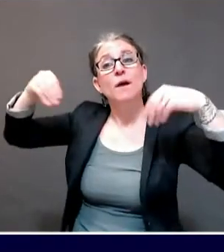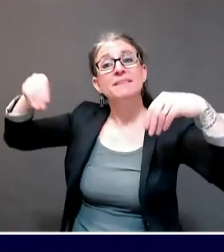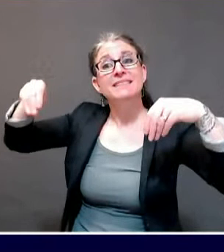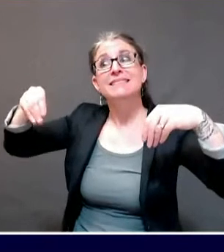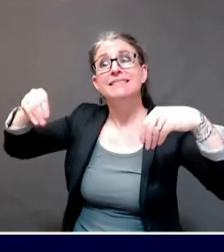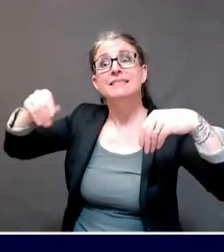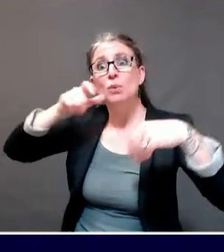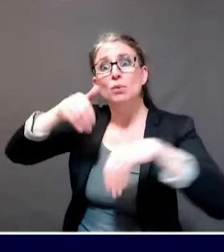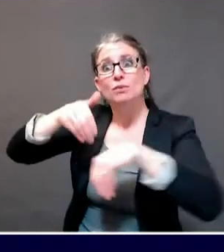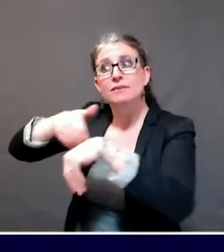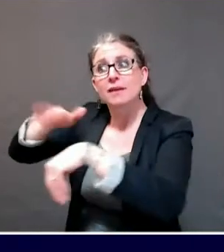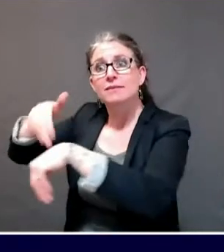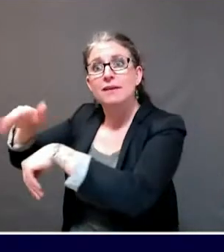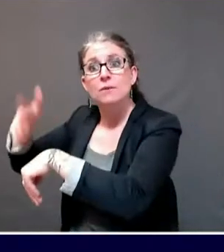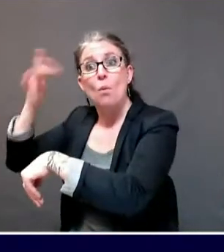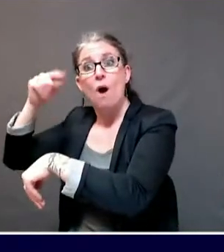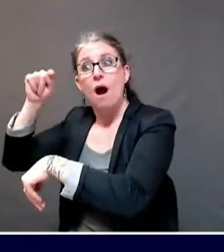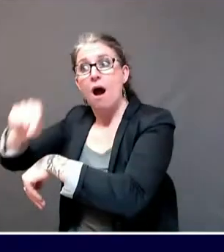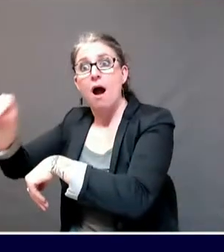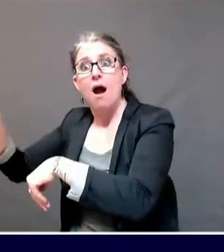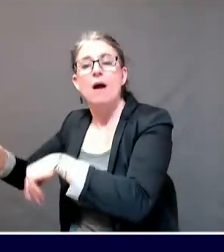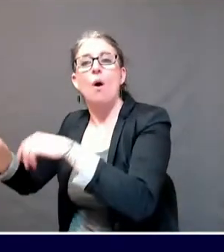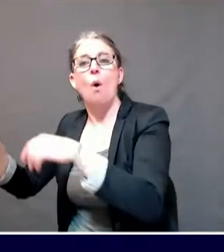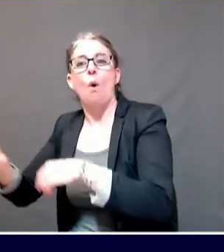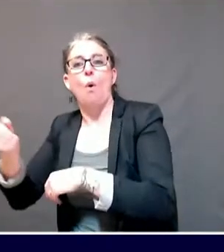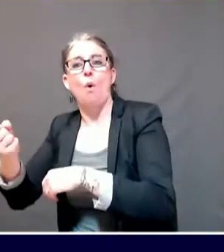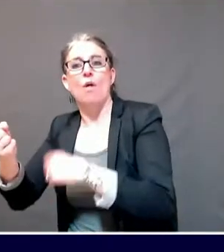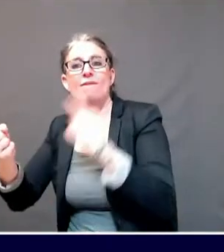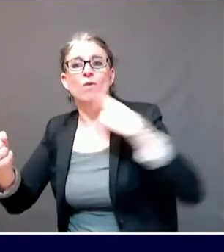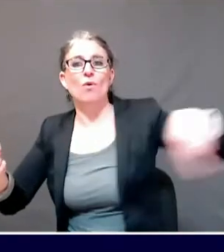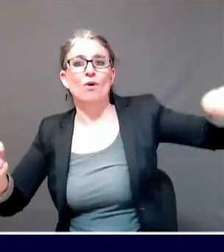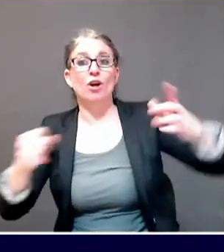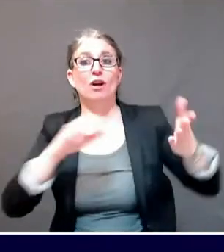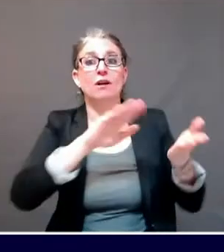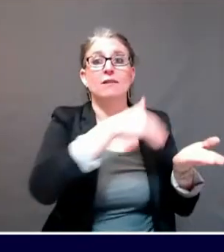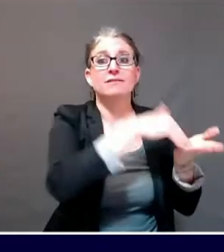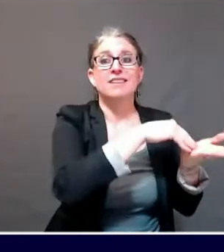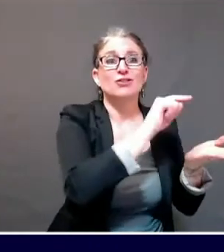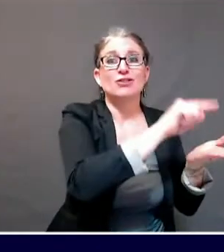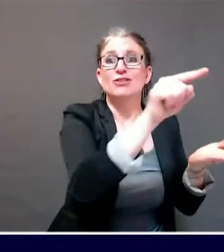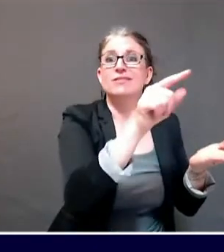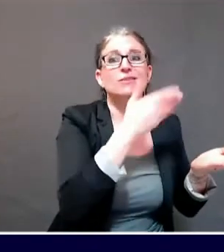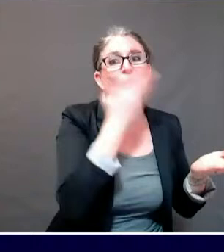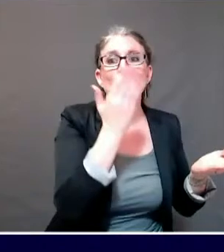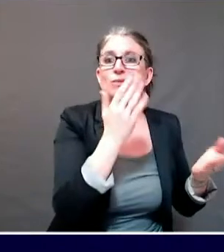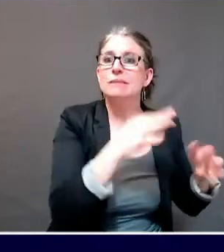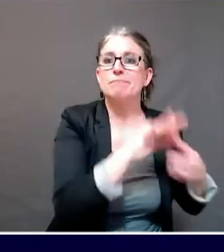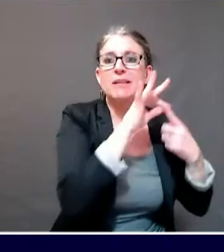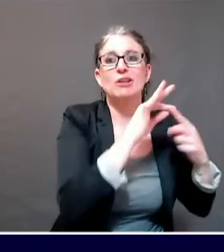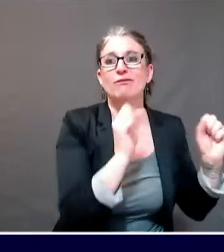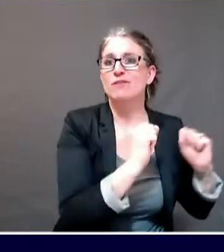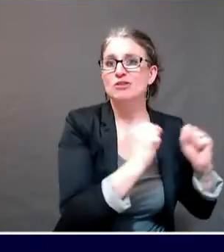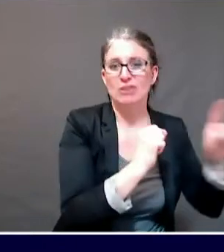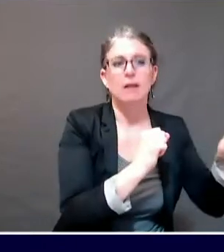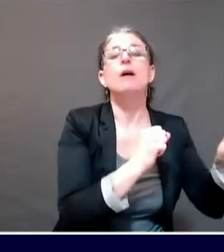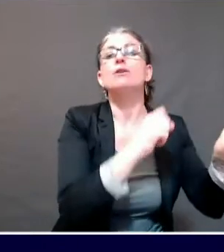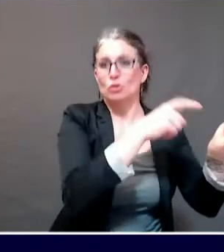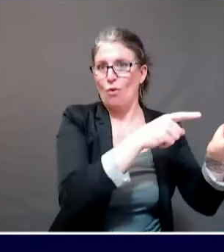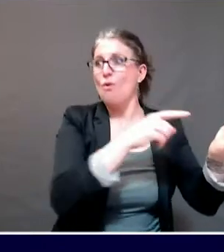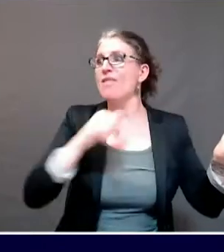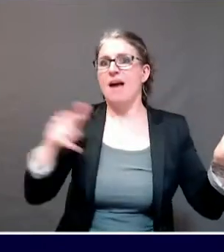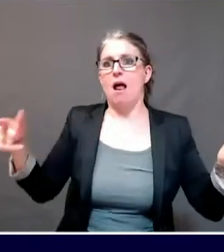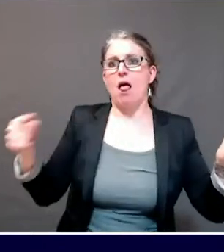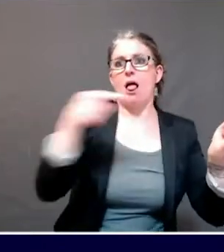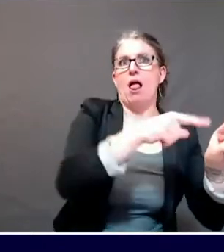among staff, it has also been high. But I don't have numbers around that. I hope to have better numbers around that soon. We've